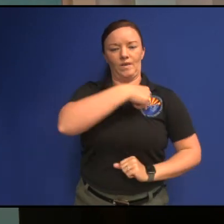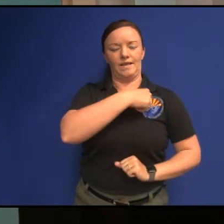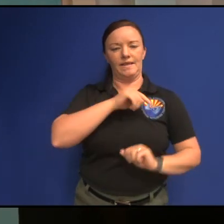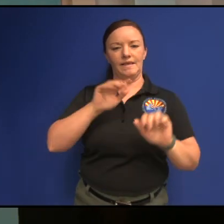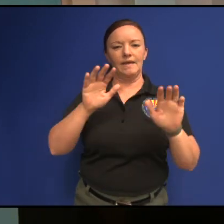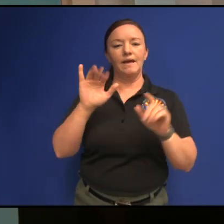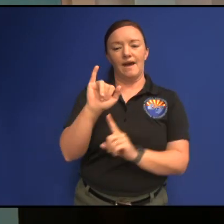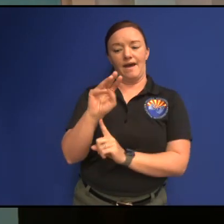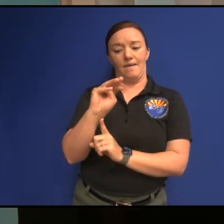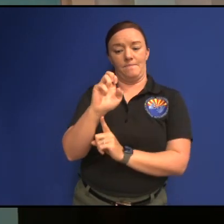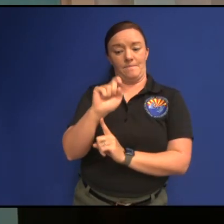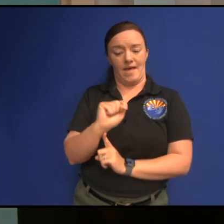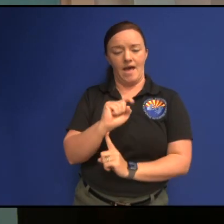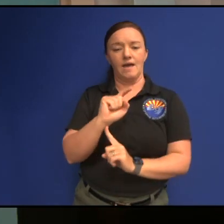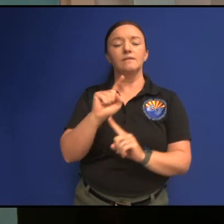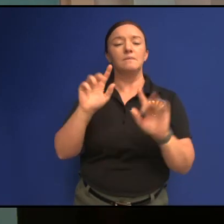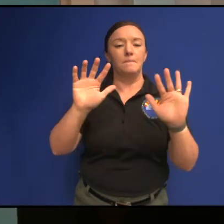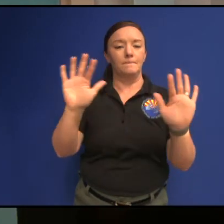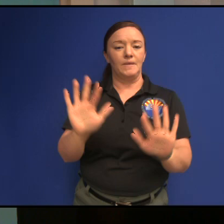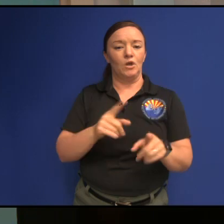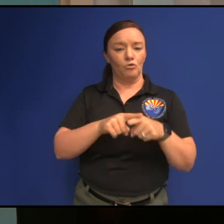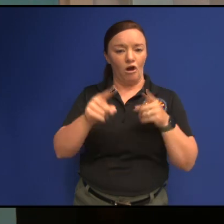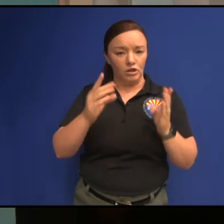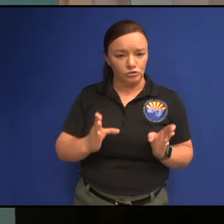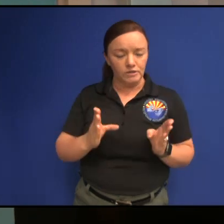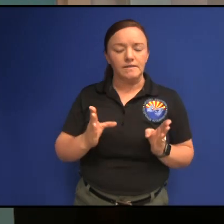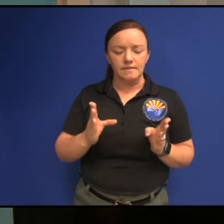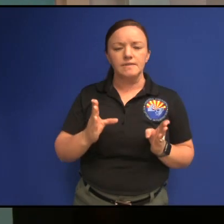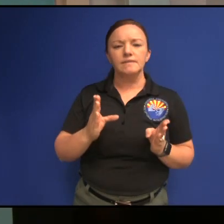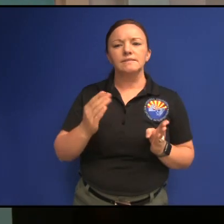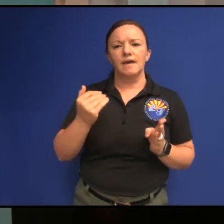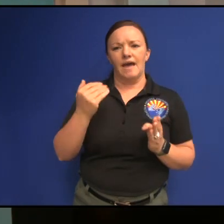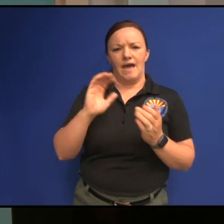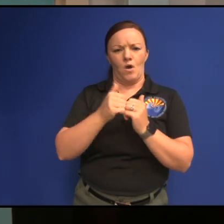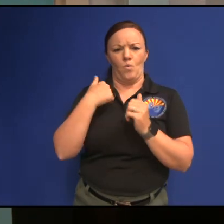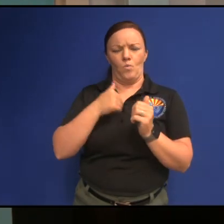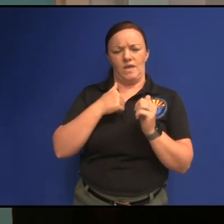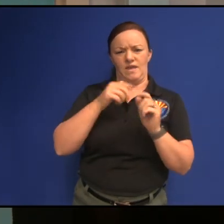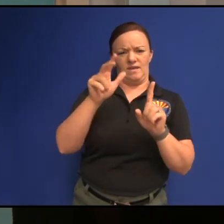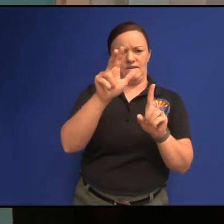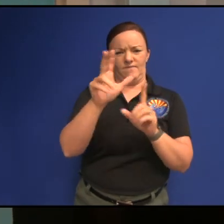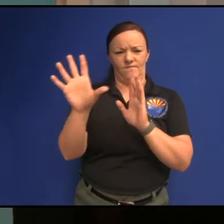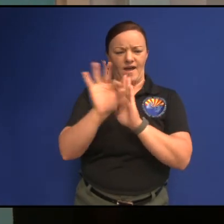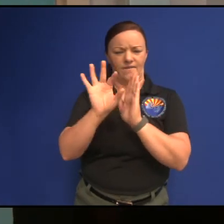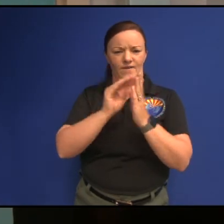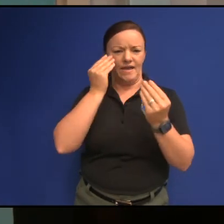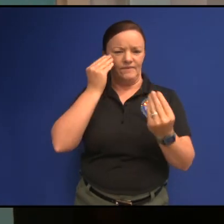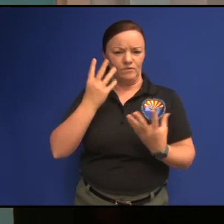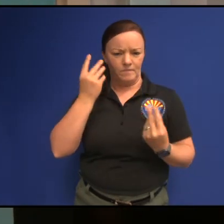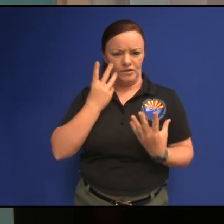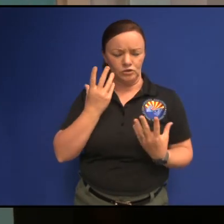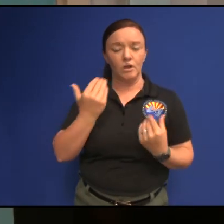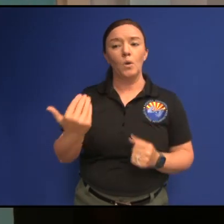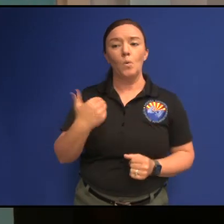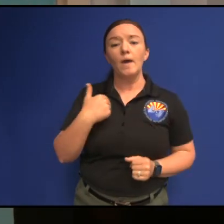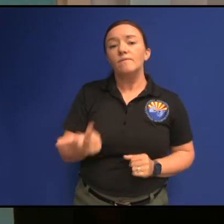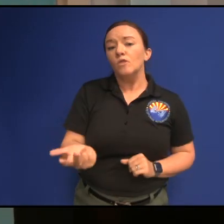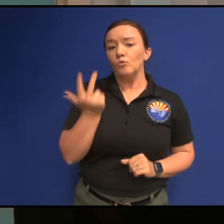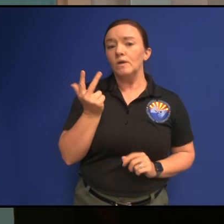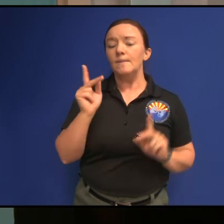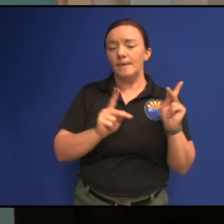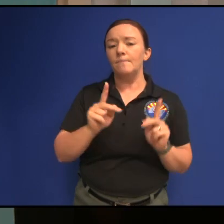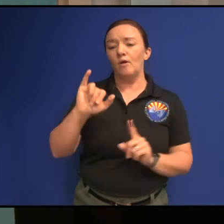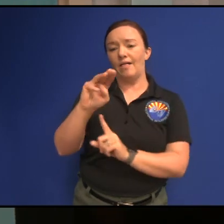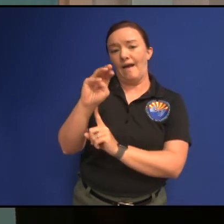as IMETs, we've got 2 down here on the south side of the fire and 1 up on the north end of the fire. So we've got 3 meteorologists helping these